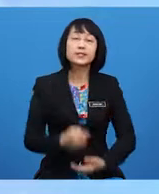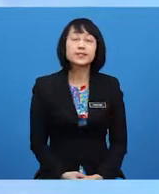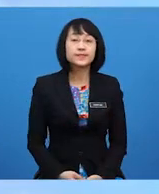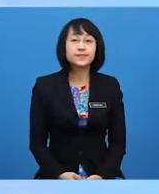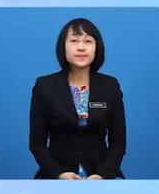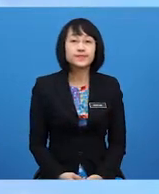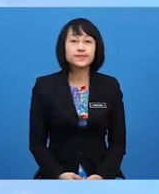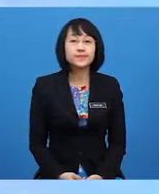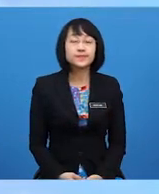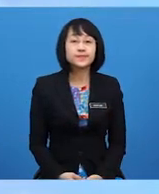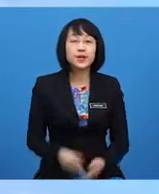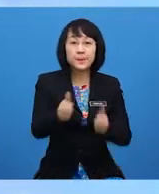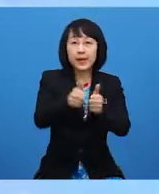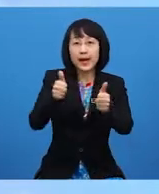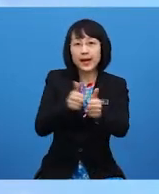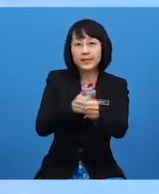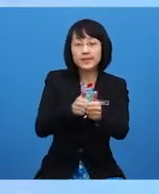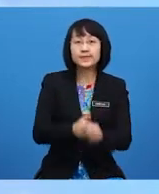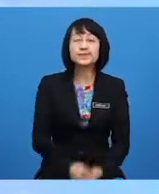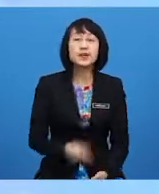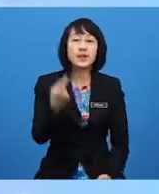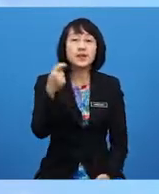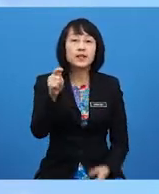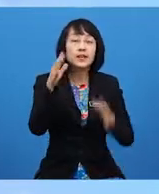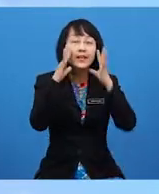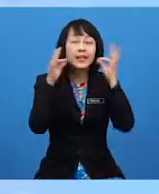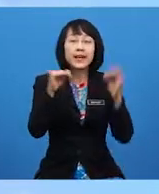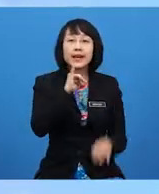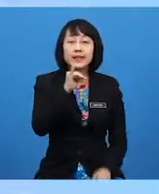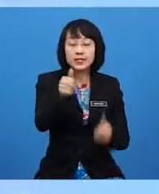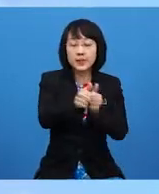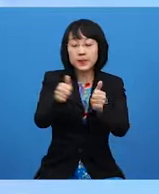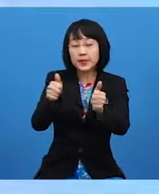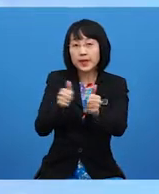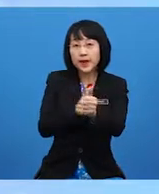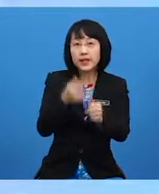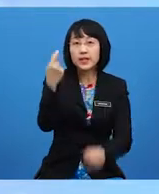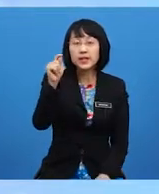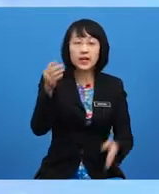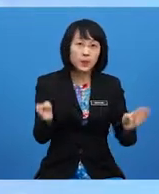Behind. The cat is behind the box.